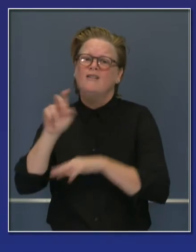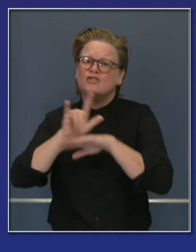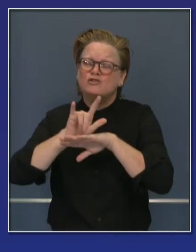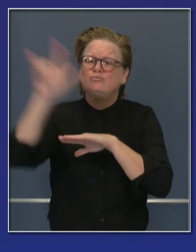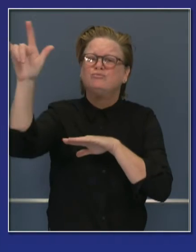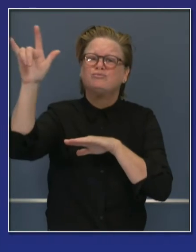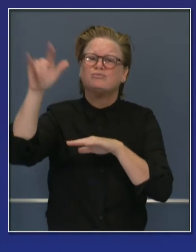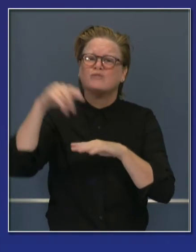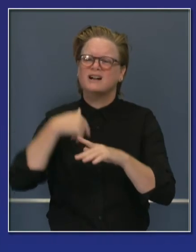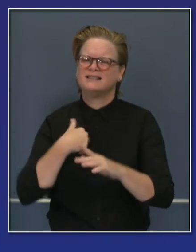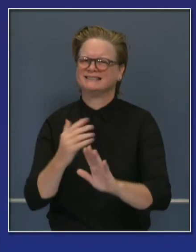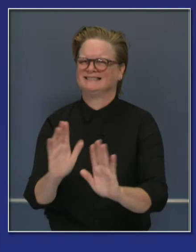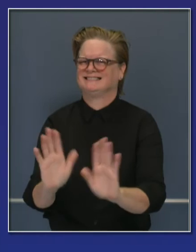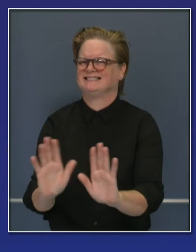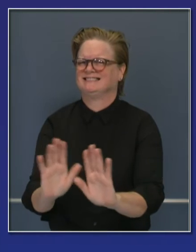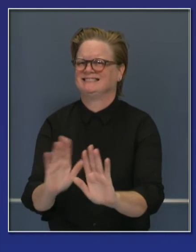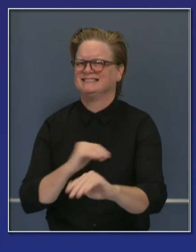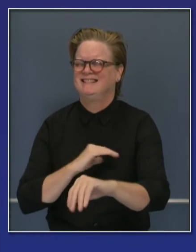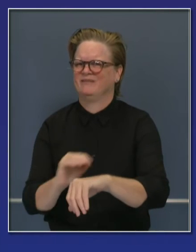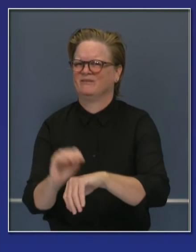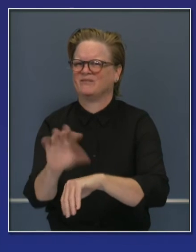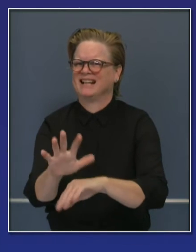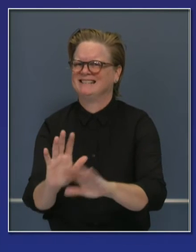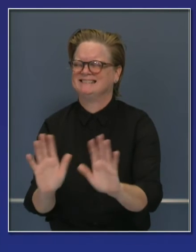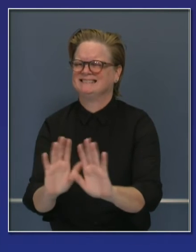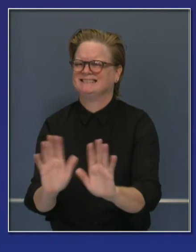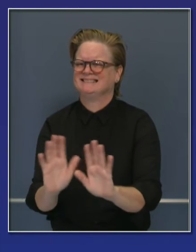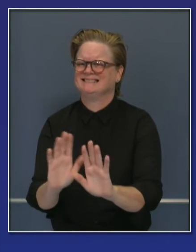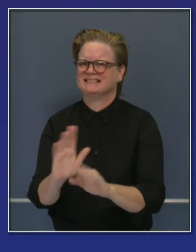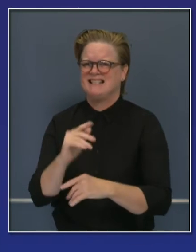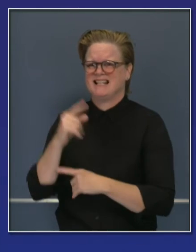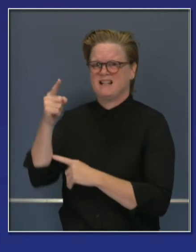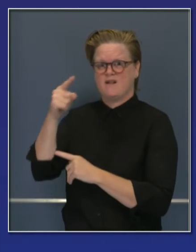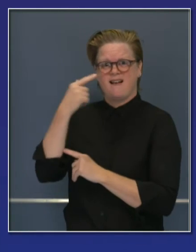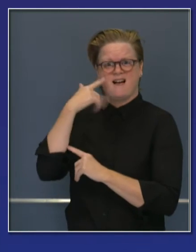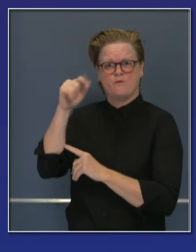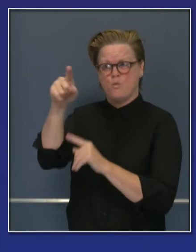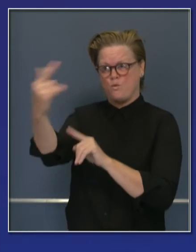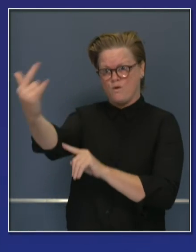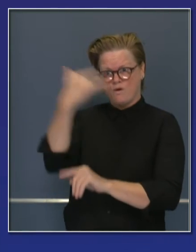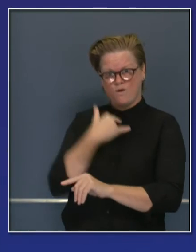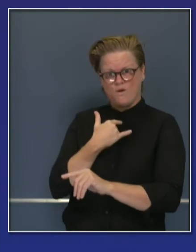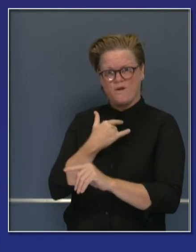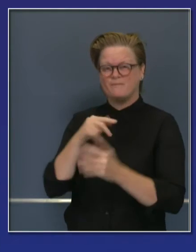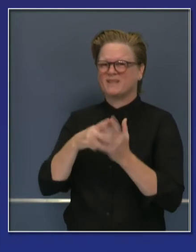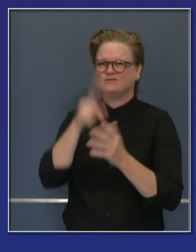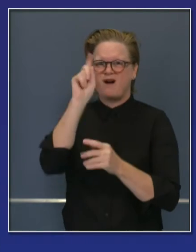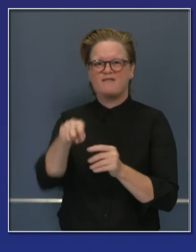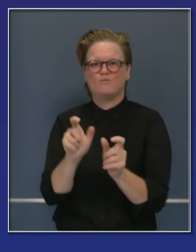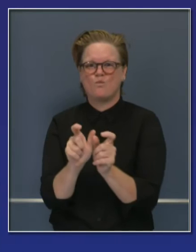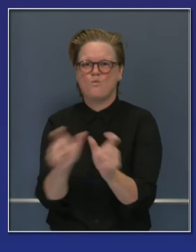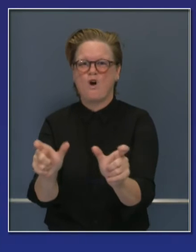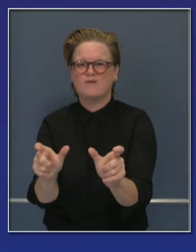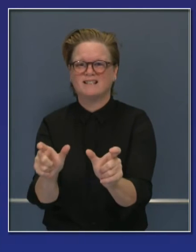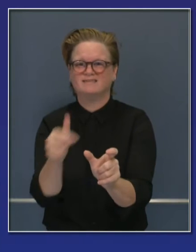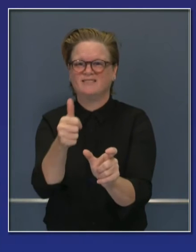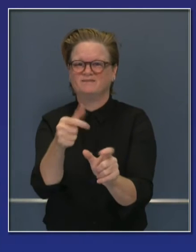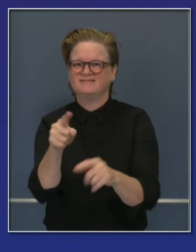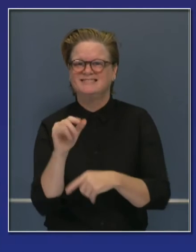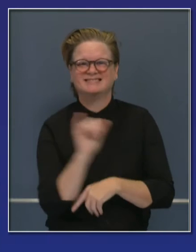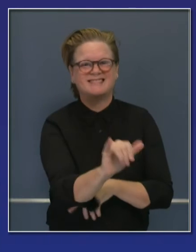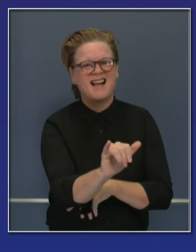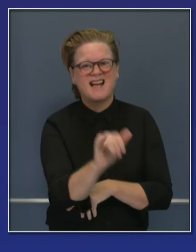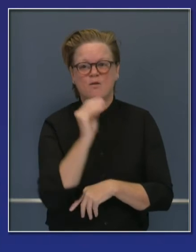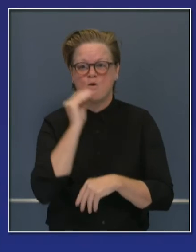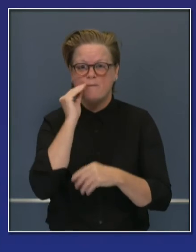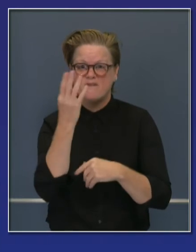folks when they come back into the state, the importance of doing exactly what I'm doing as it relates to quarantining and making sure you